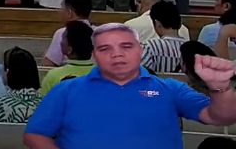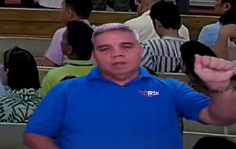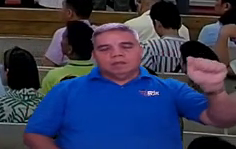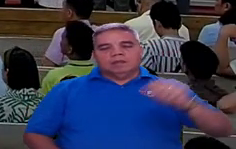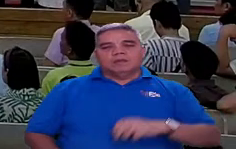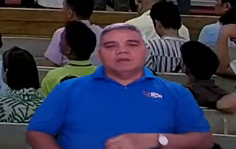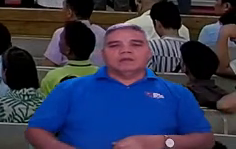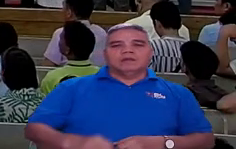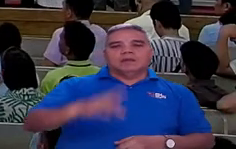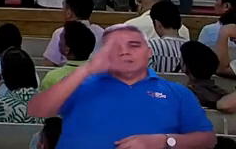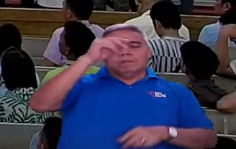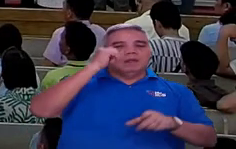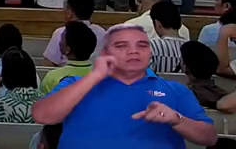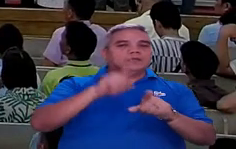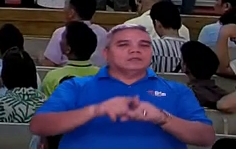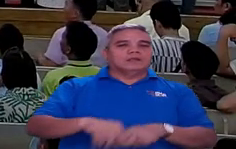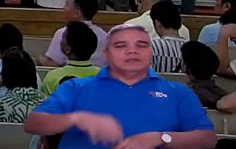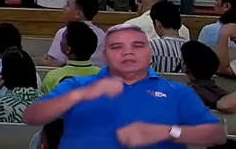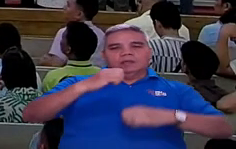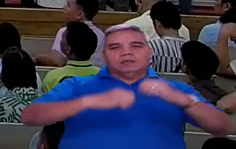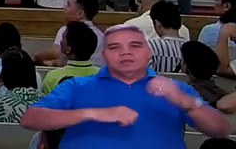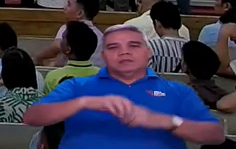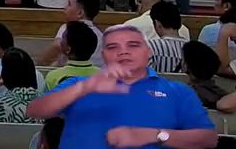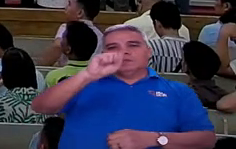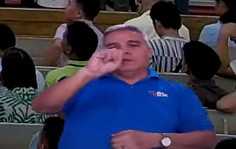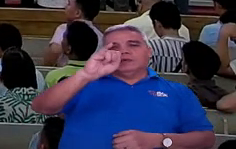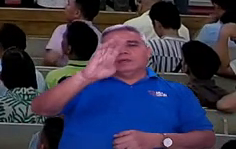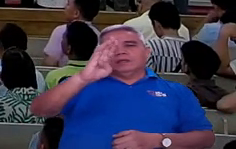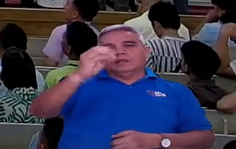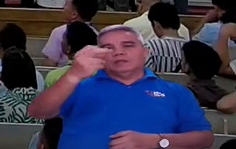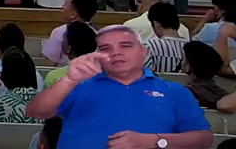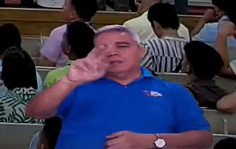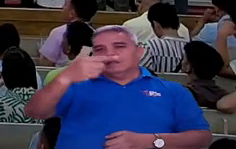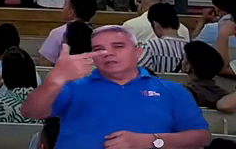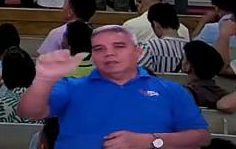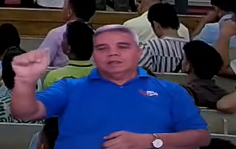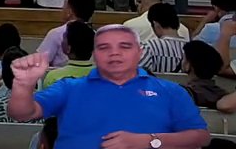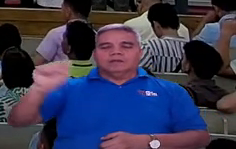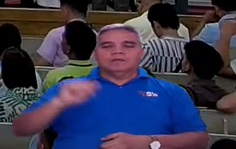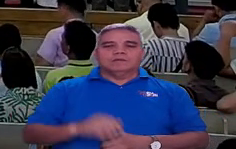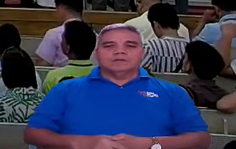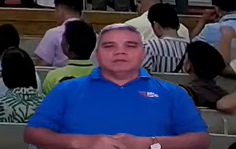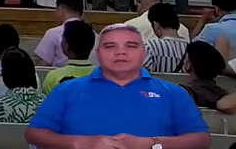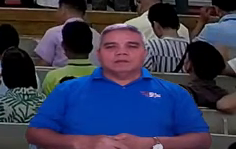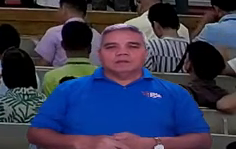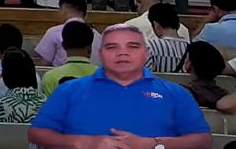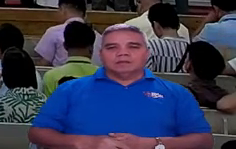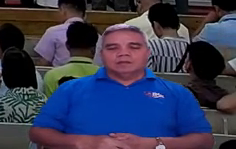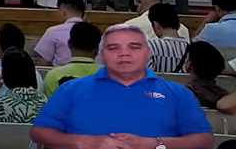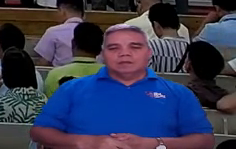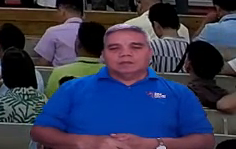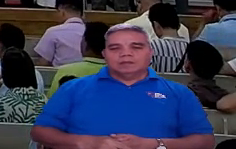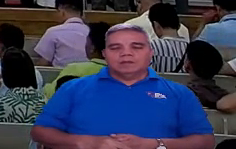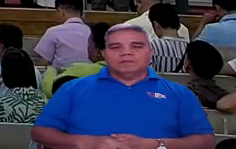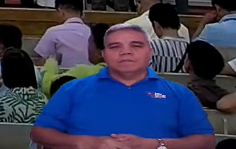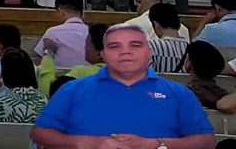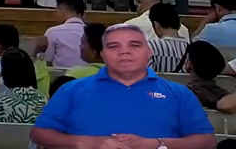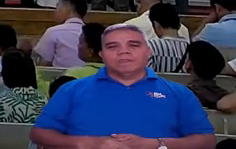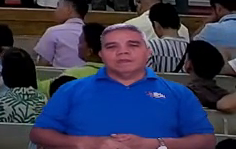Mrs. Brother and Sister Engineer Edgar Sibunga. Amen. Pastor na nun akong nasulti,